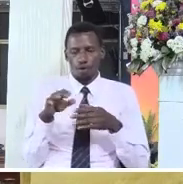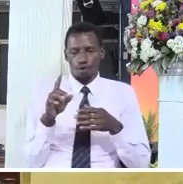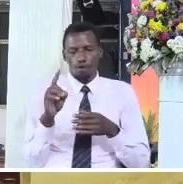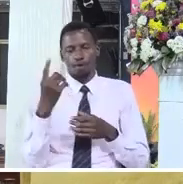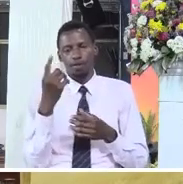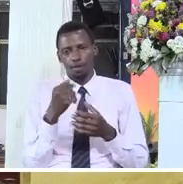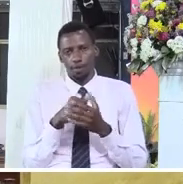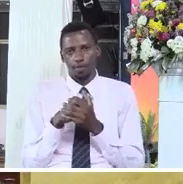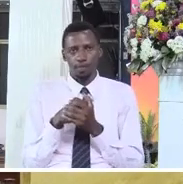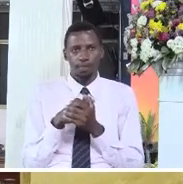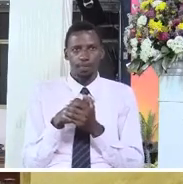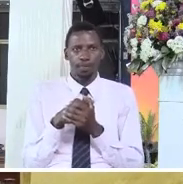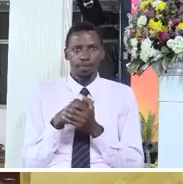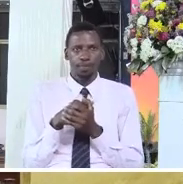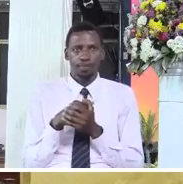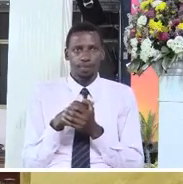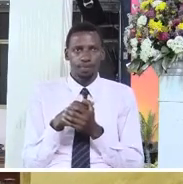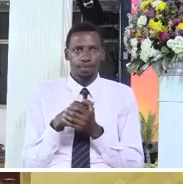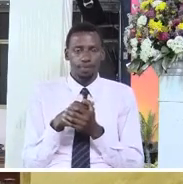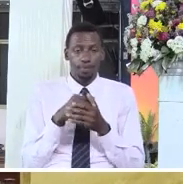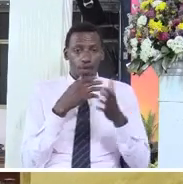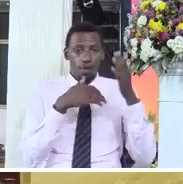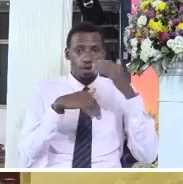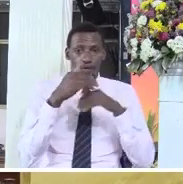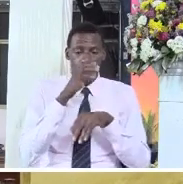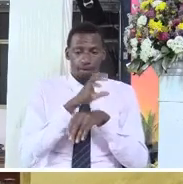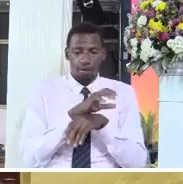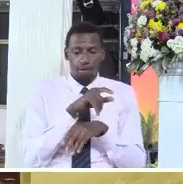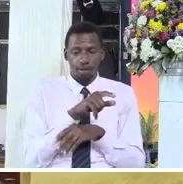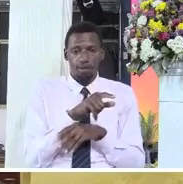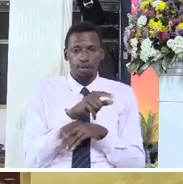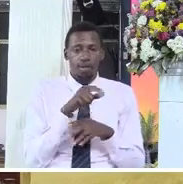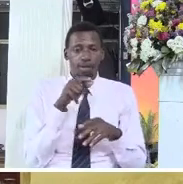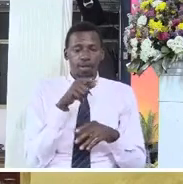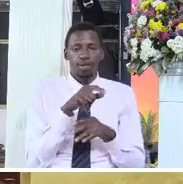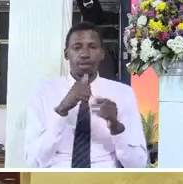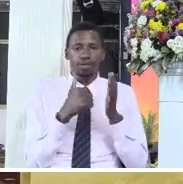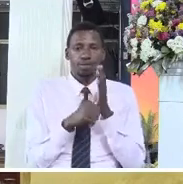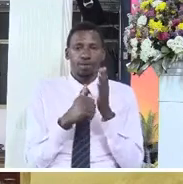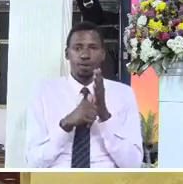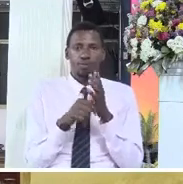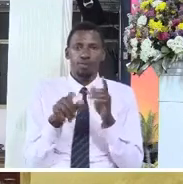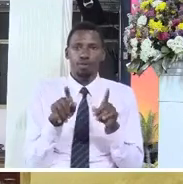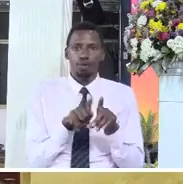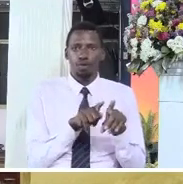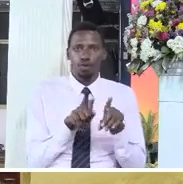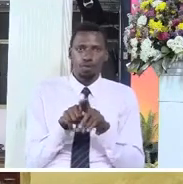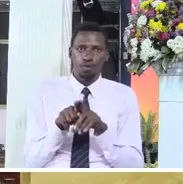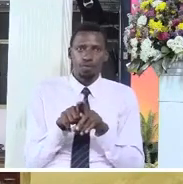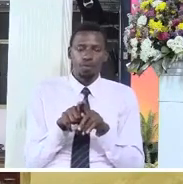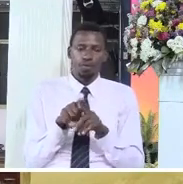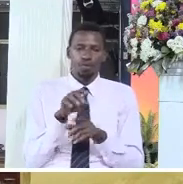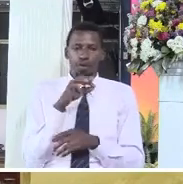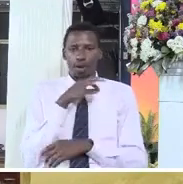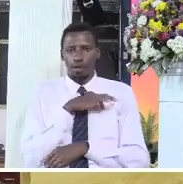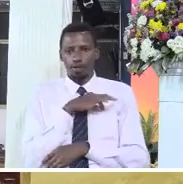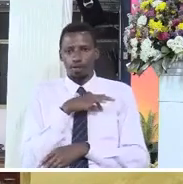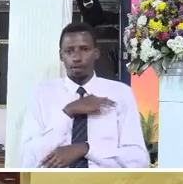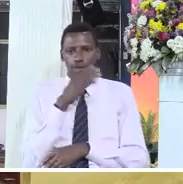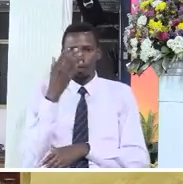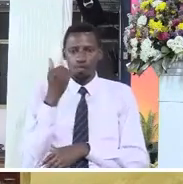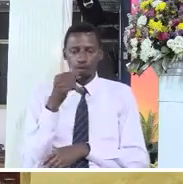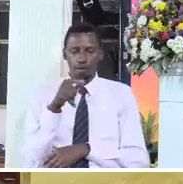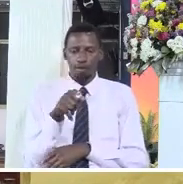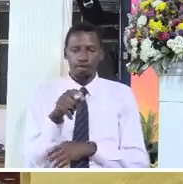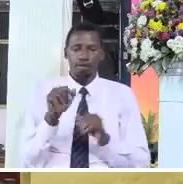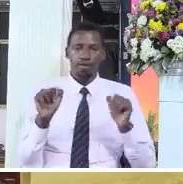while. And so the university church, I think that problem is also an advantage per se, because it is also a